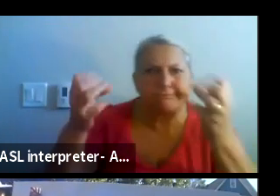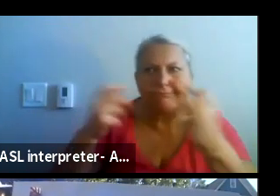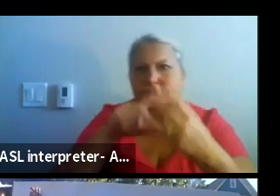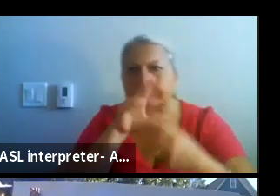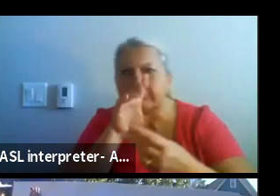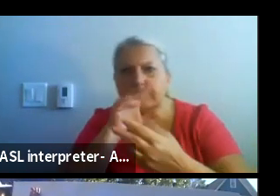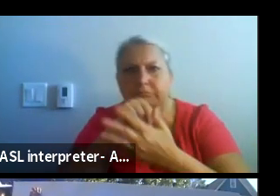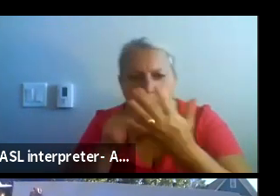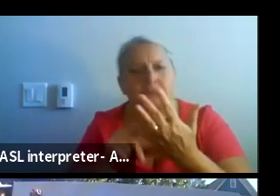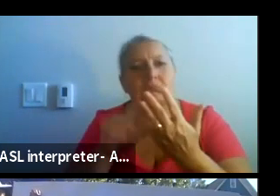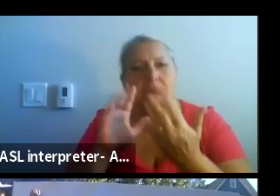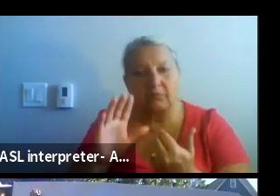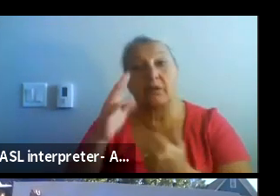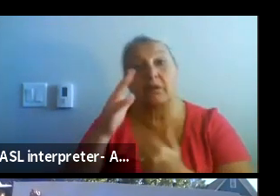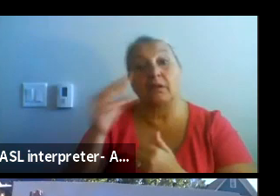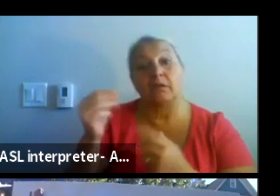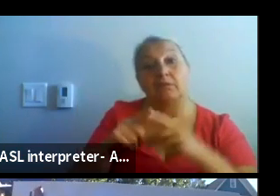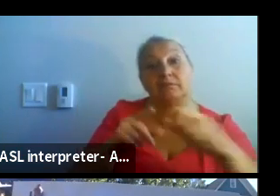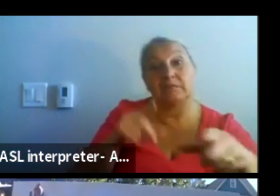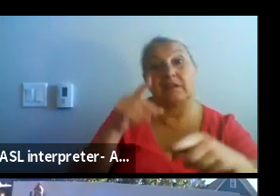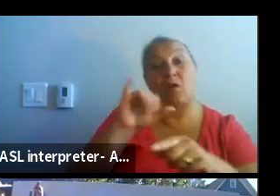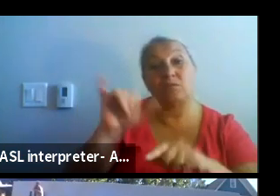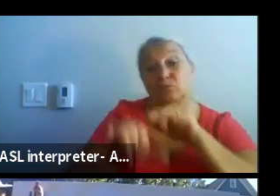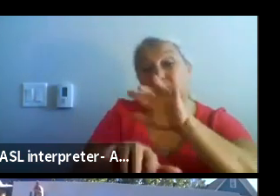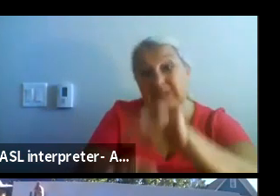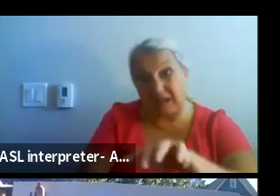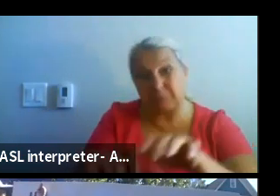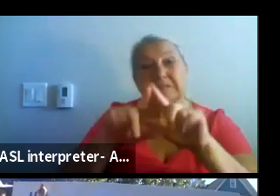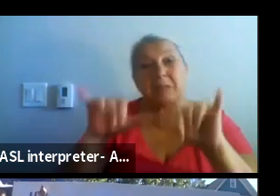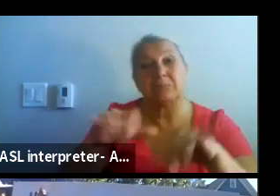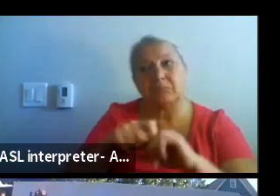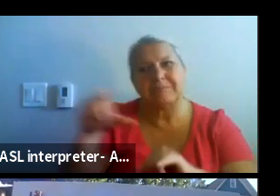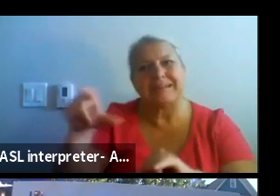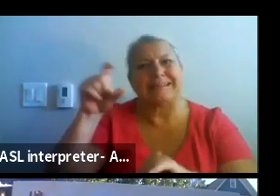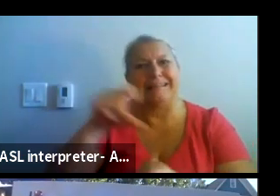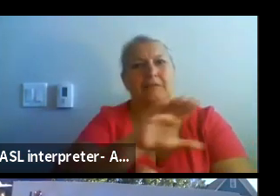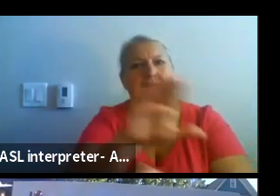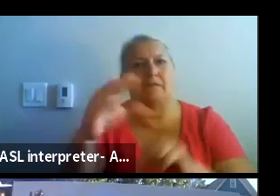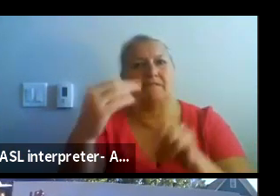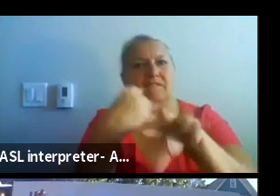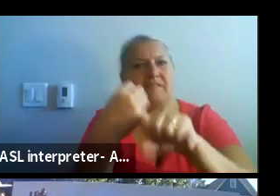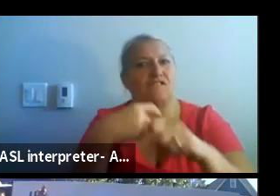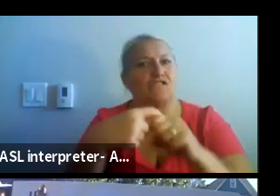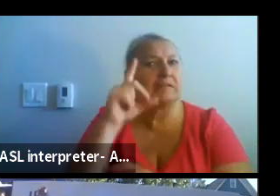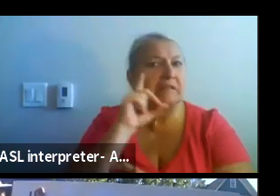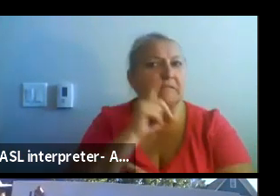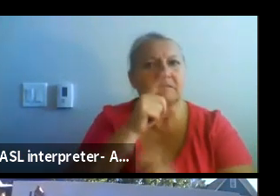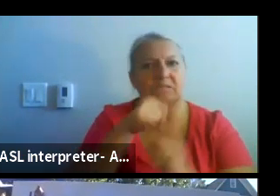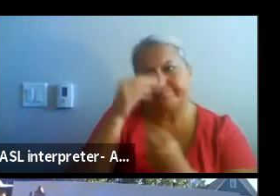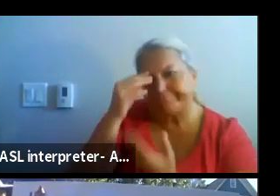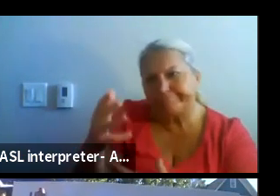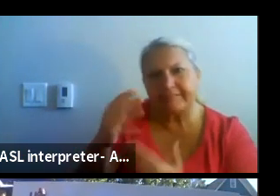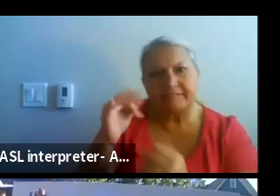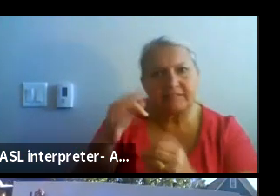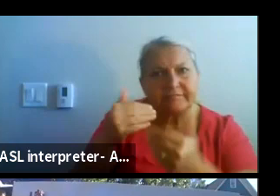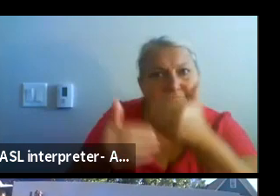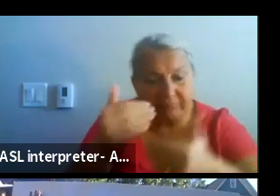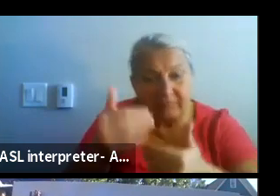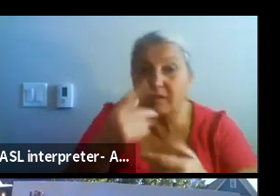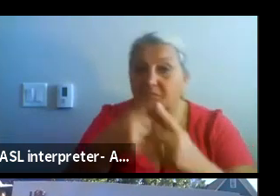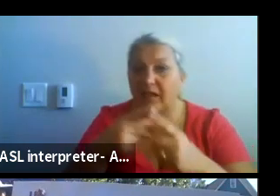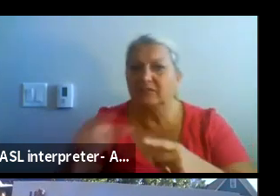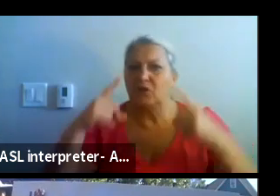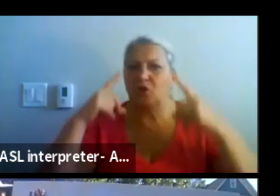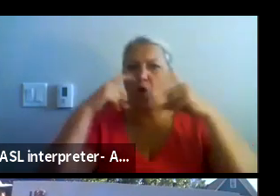practices, and they require input from deaf folks to do well. They're also complex and complicated in navigating our